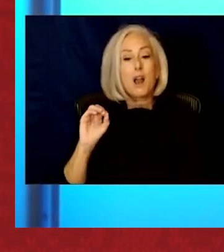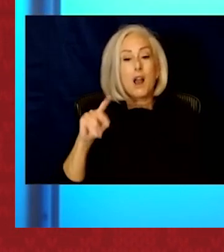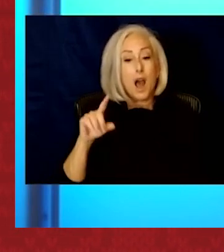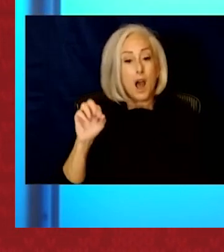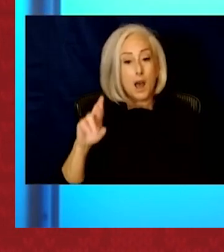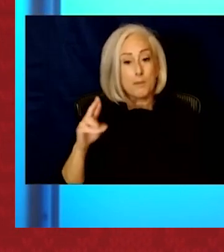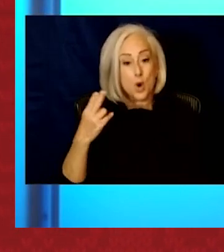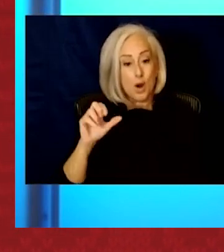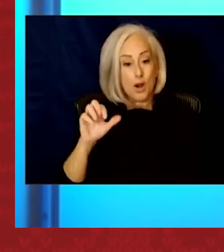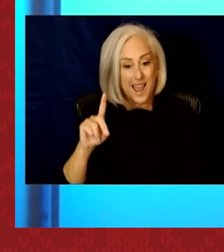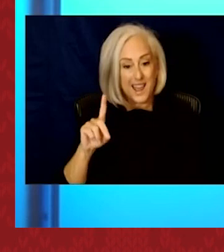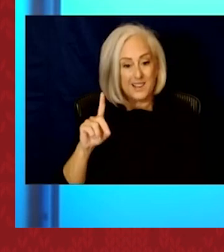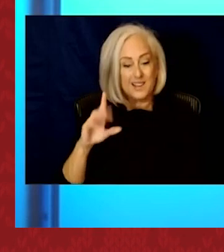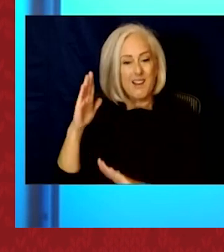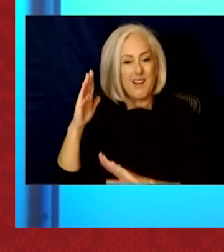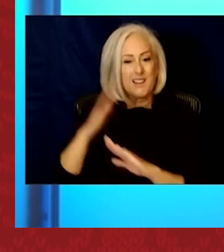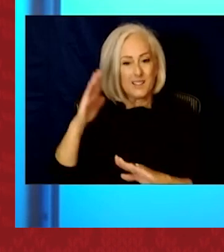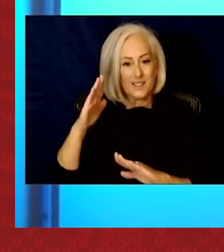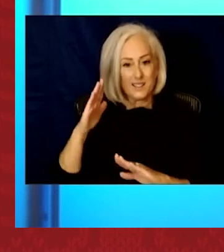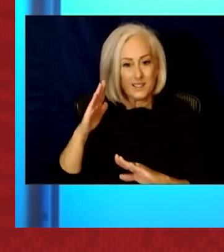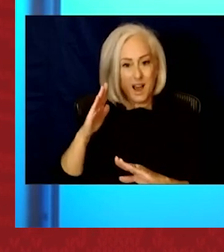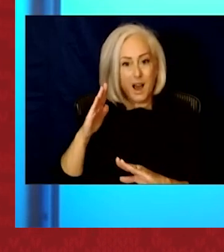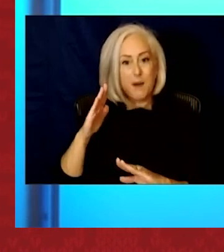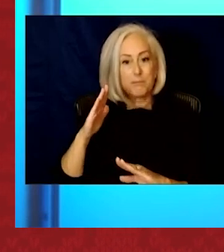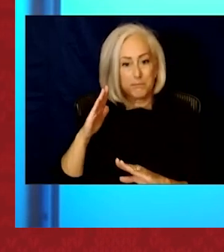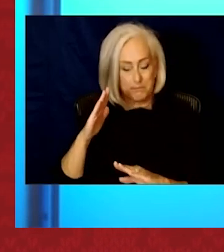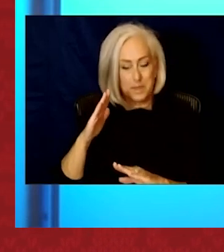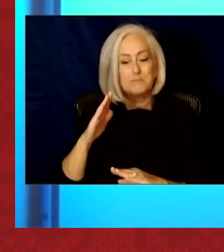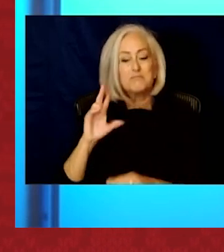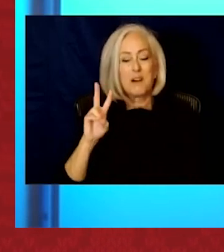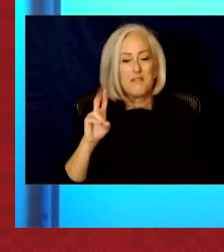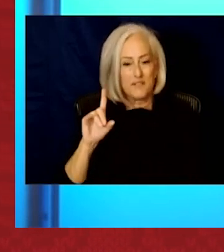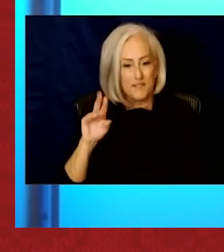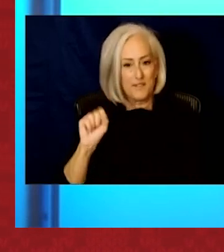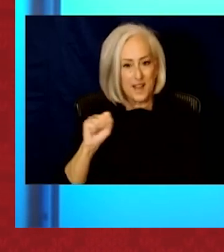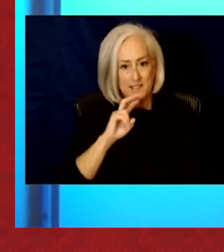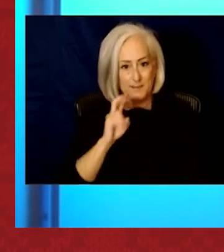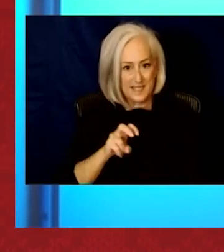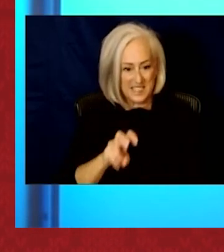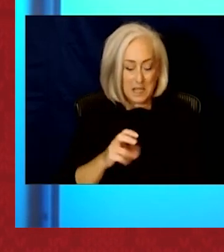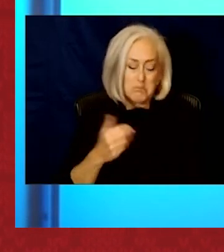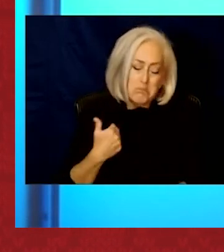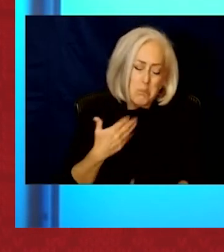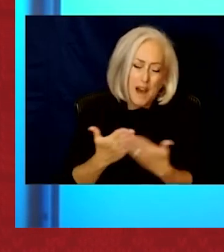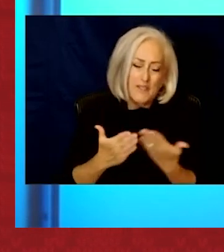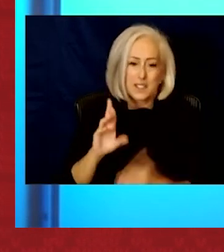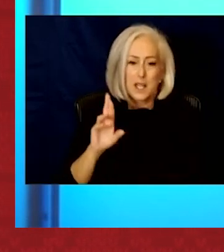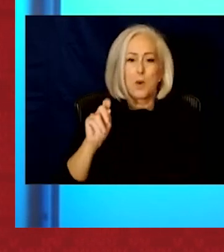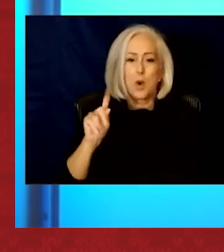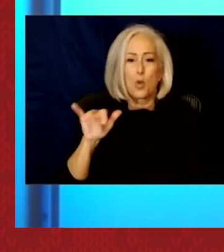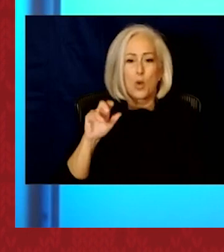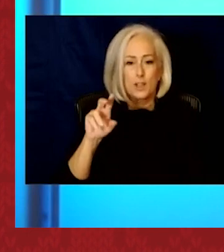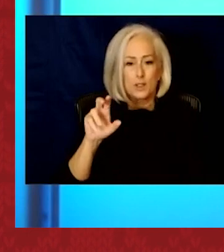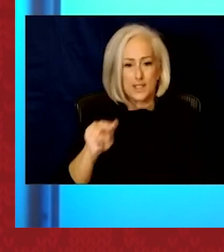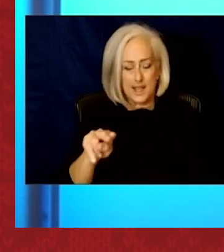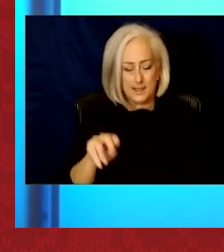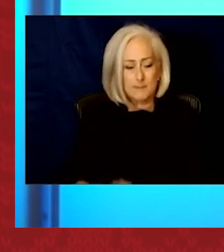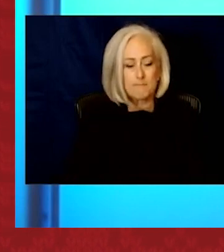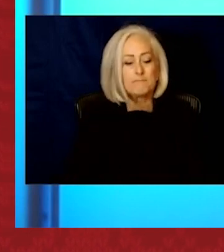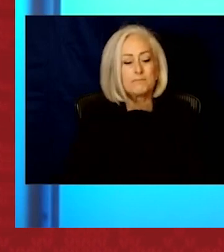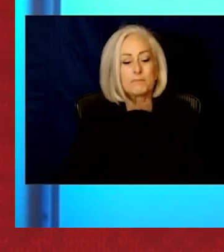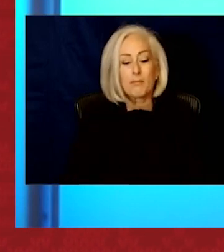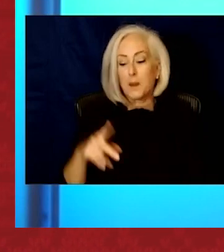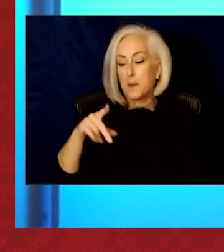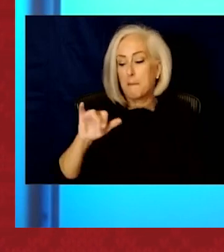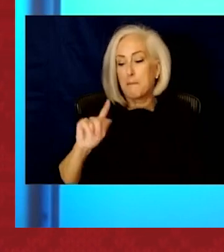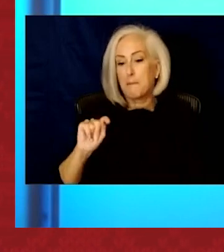#1 player in this area as far as venomous snake bites go, though we do have some rattlesnakes as well. And the bottom line is with any of the pit vipers, their venom is